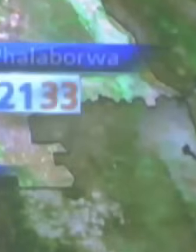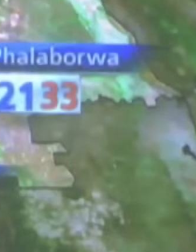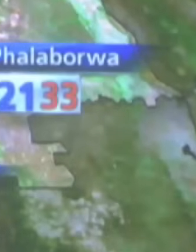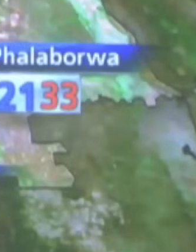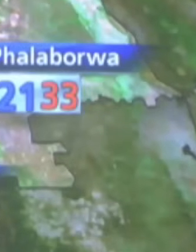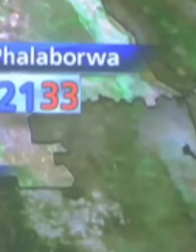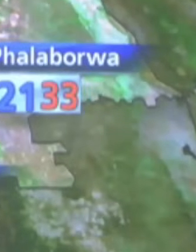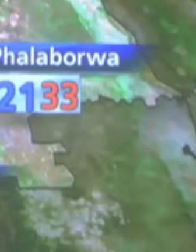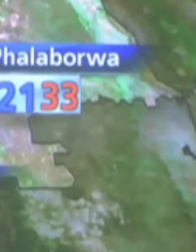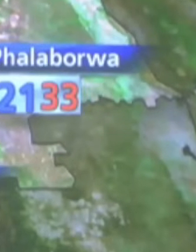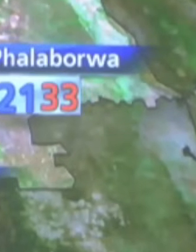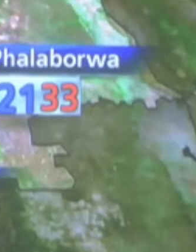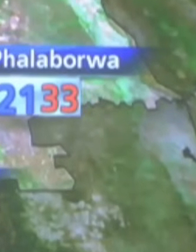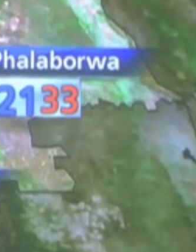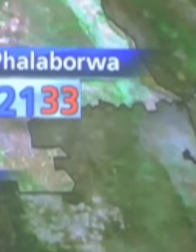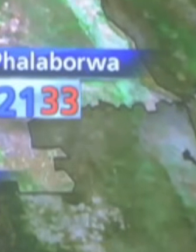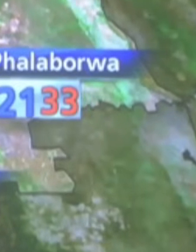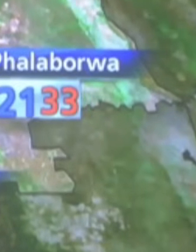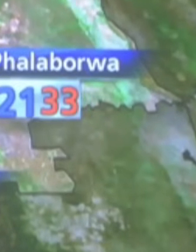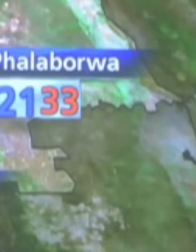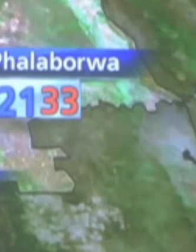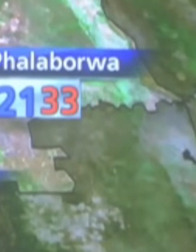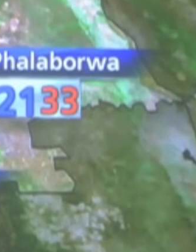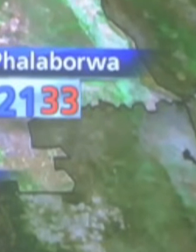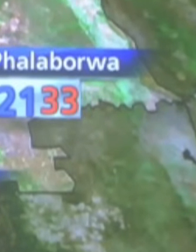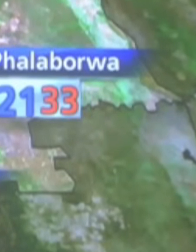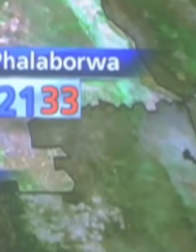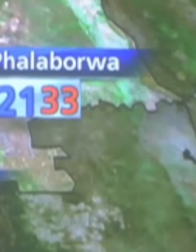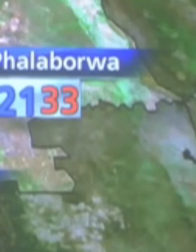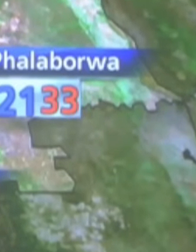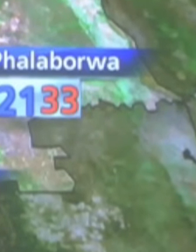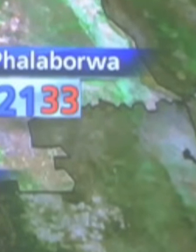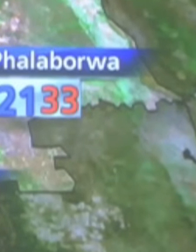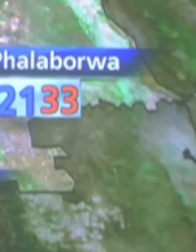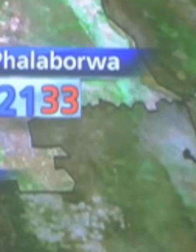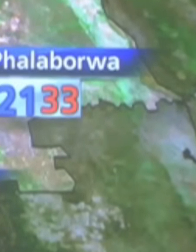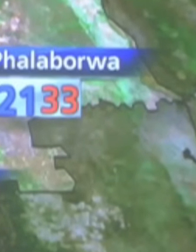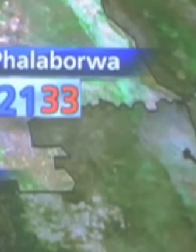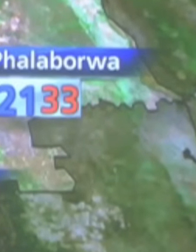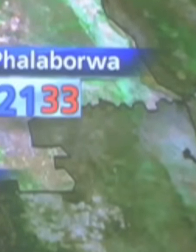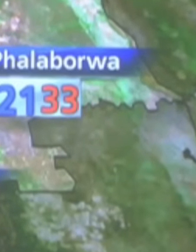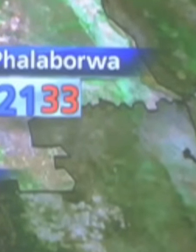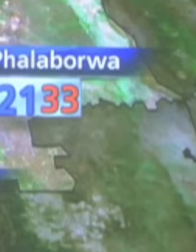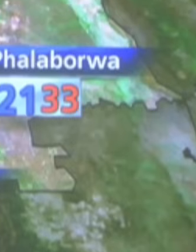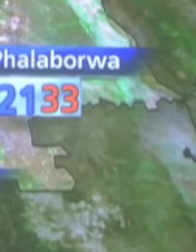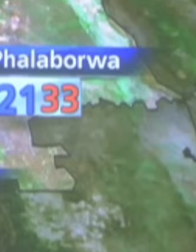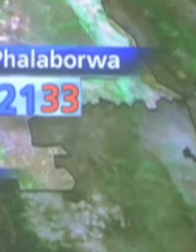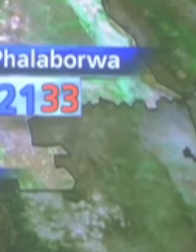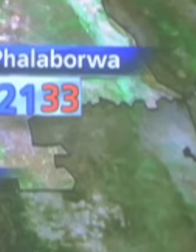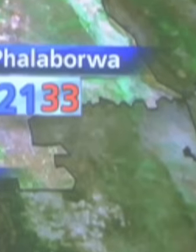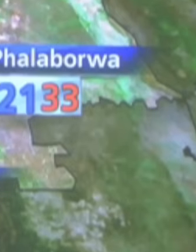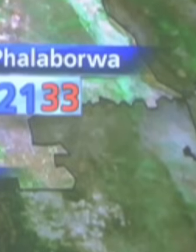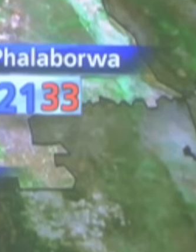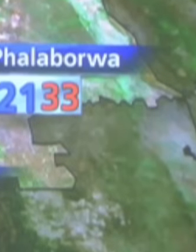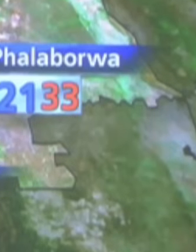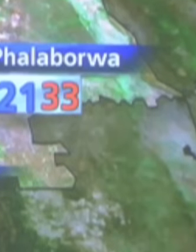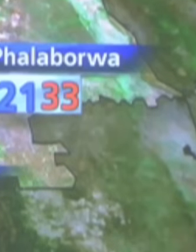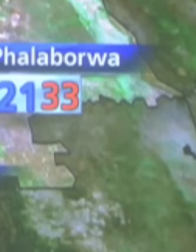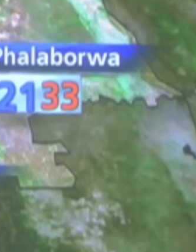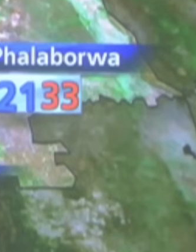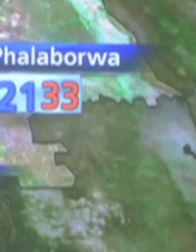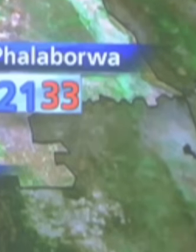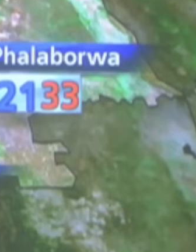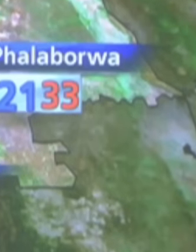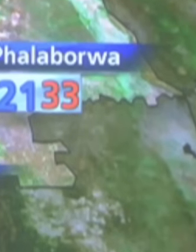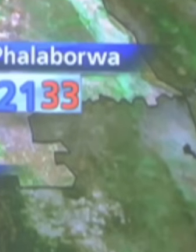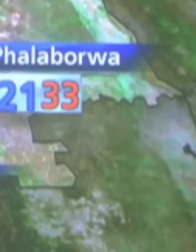re bala ka thaka re Limpopo Polokwane o tla jwala ka hore ka tsanene sentse ke sola ka thando o tla she o tshesela rita mafatsana itseleng a daduma ya bonahala